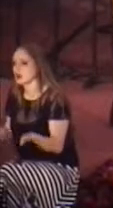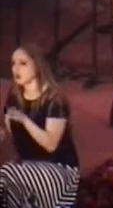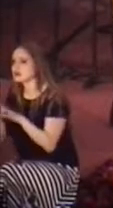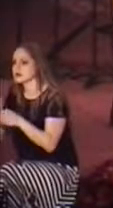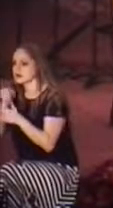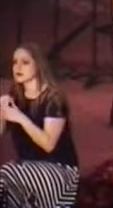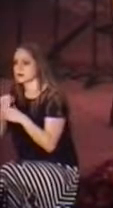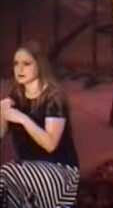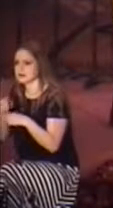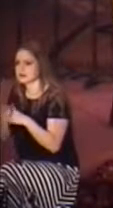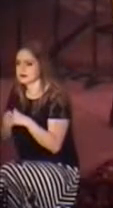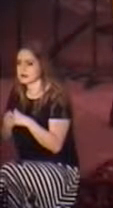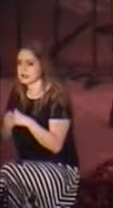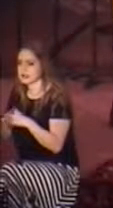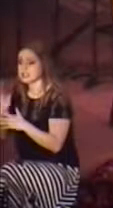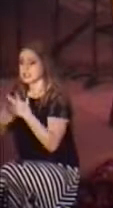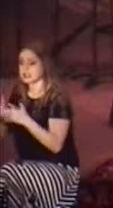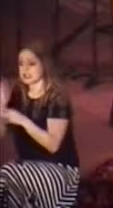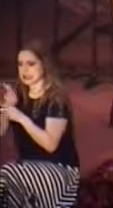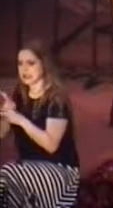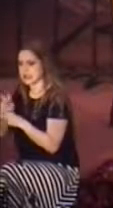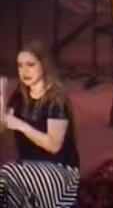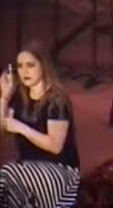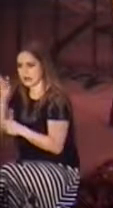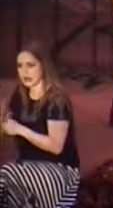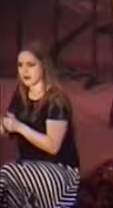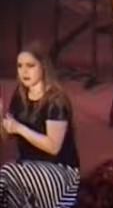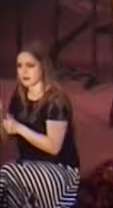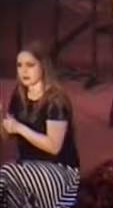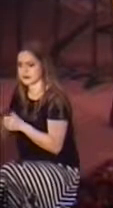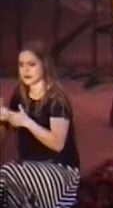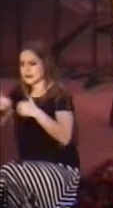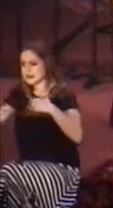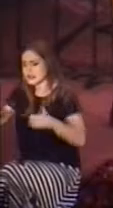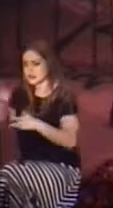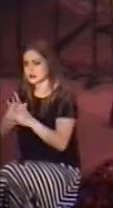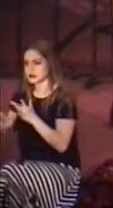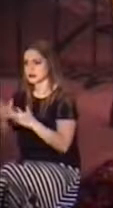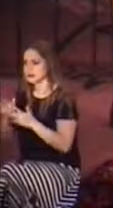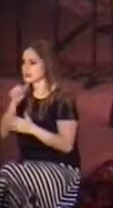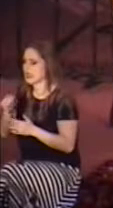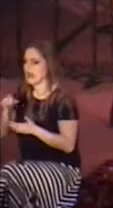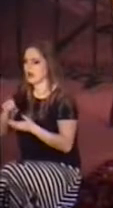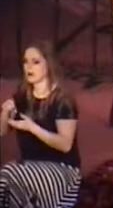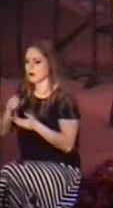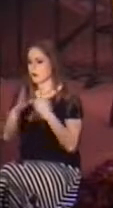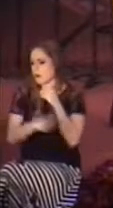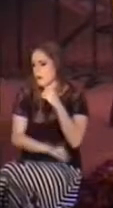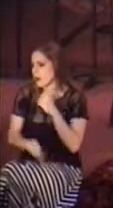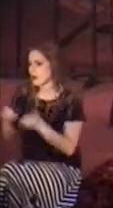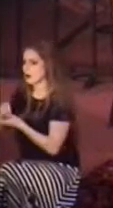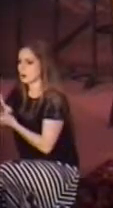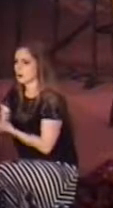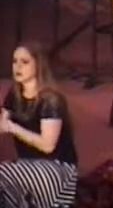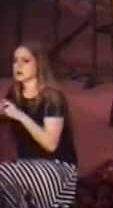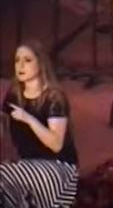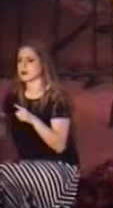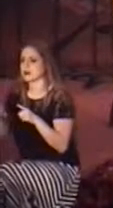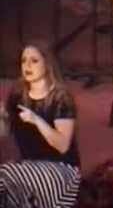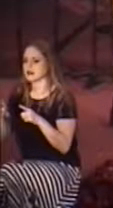Jesus cares for everybody. Matter of fact, the divide of Jesus was not the poor and the rich, but it was between the proud and the